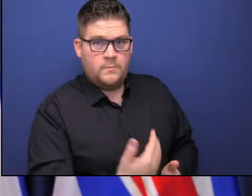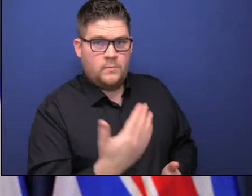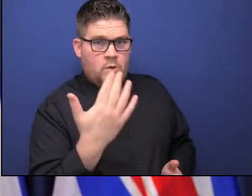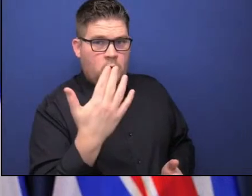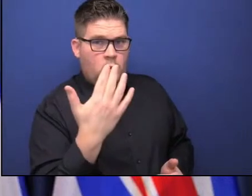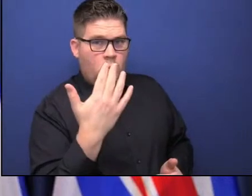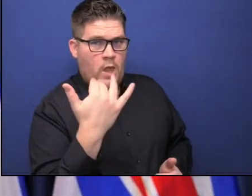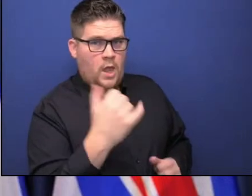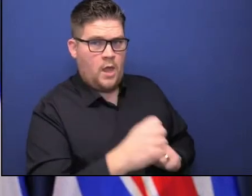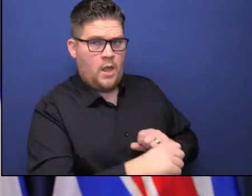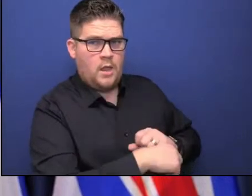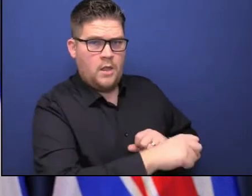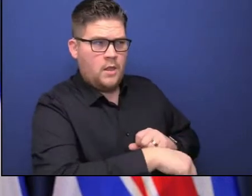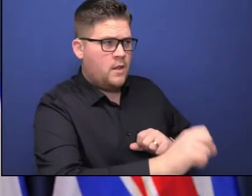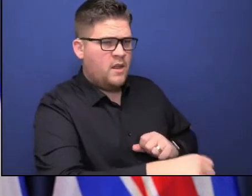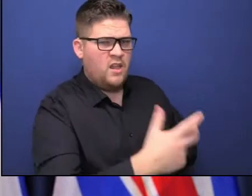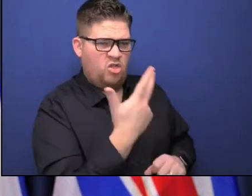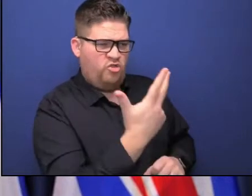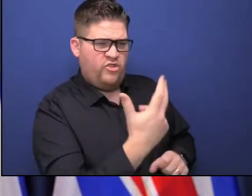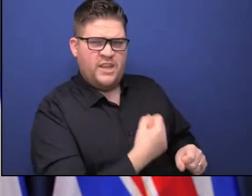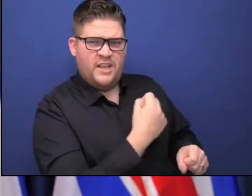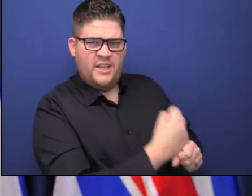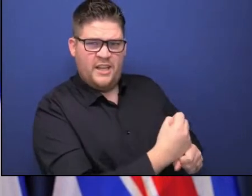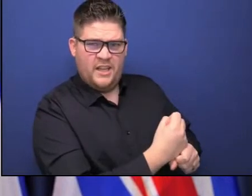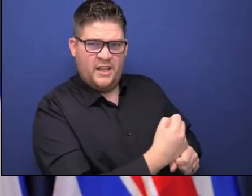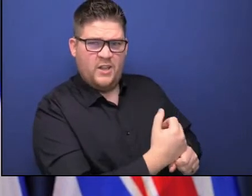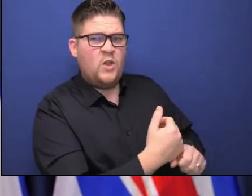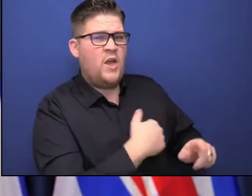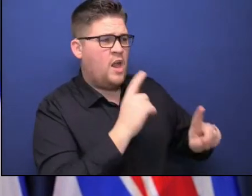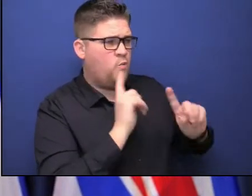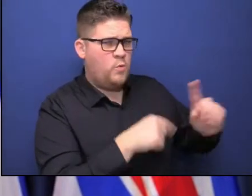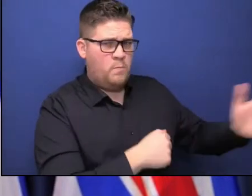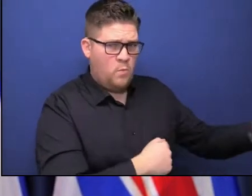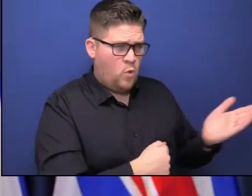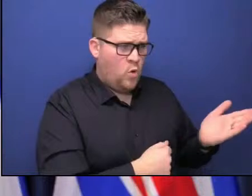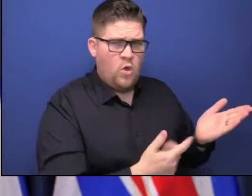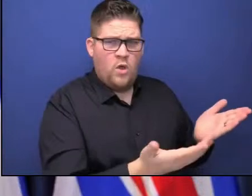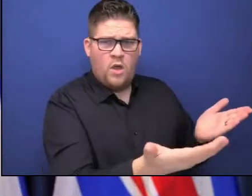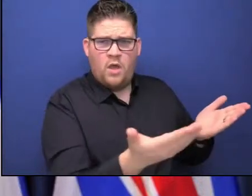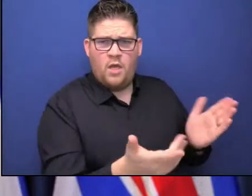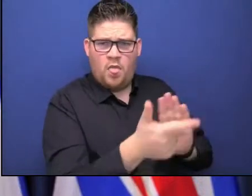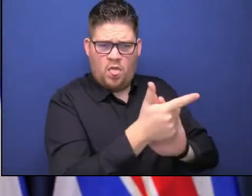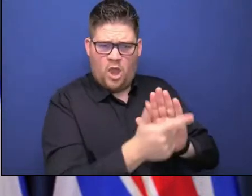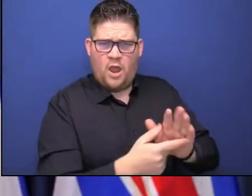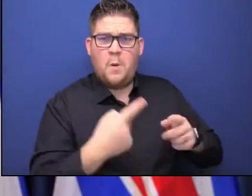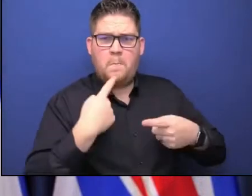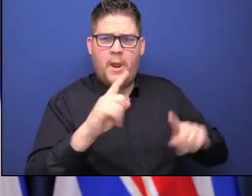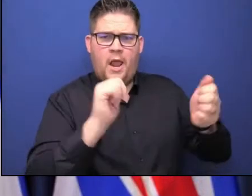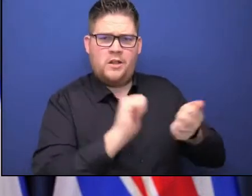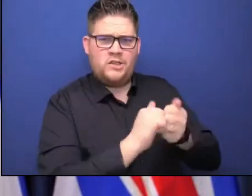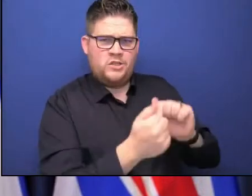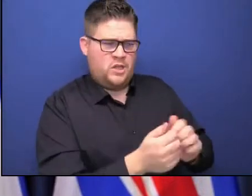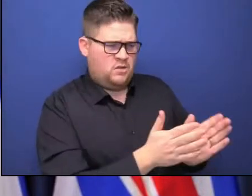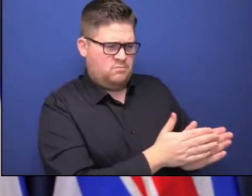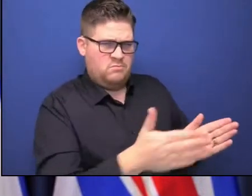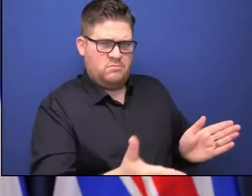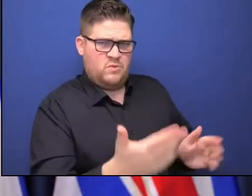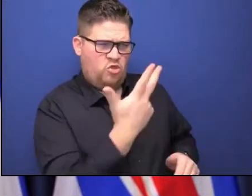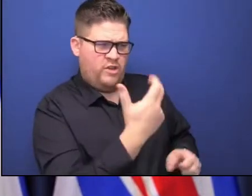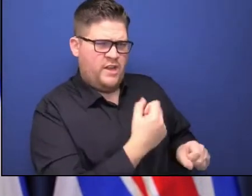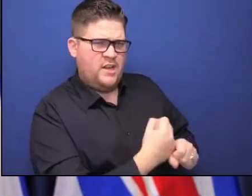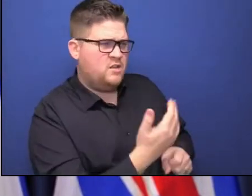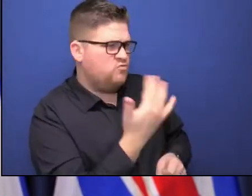these changes as significant, as helpful. Why wait so long to introduce something like this? You